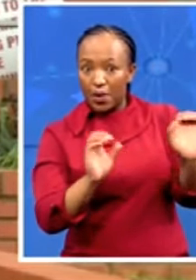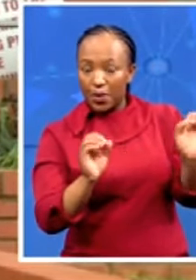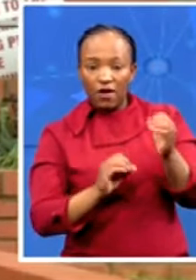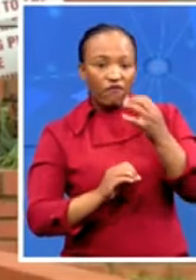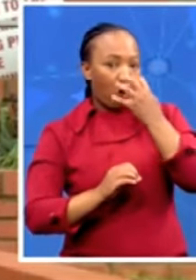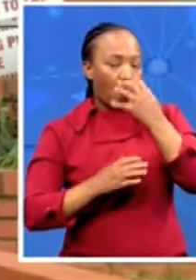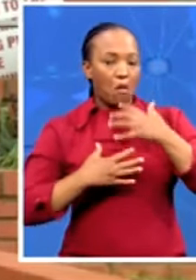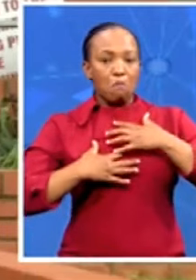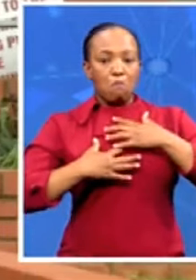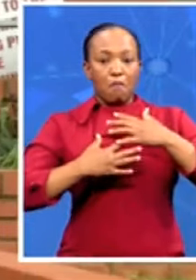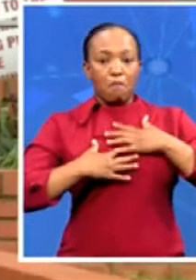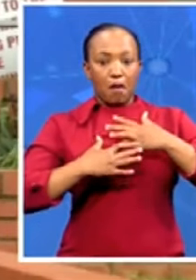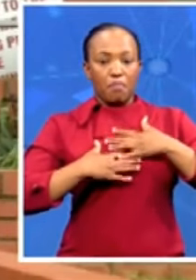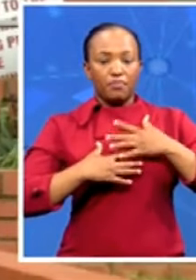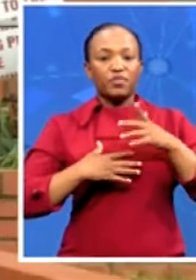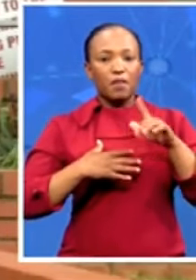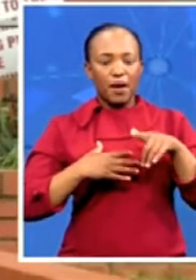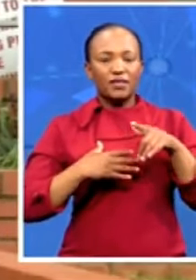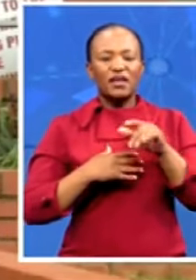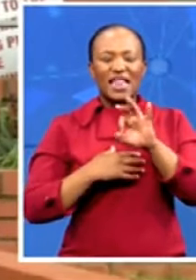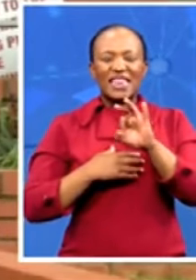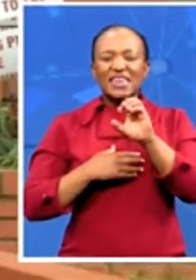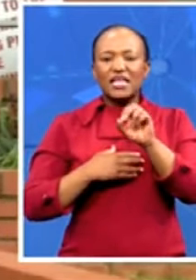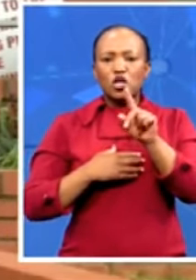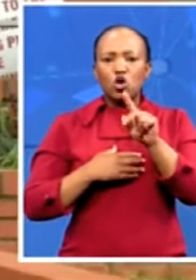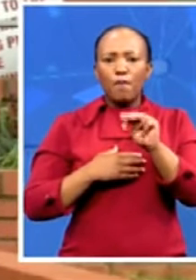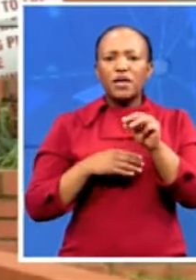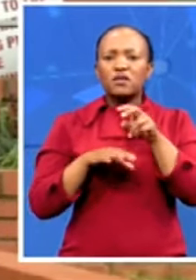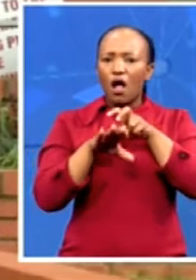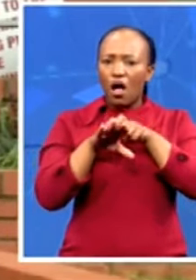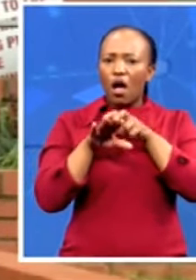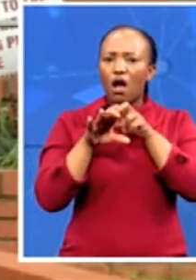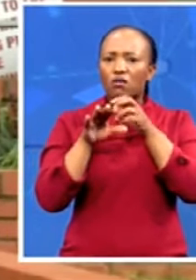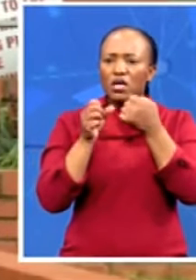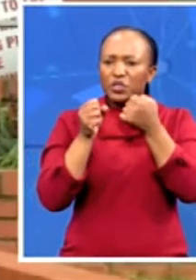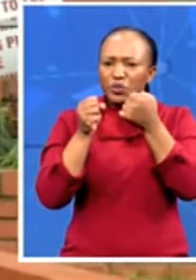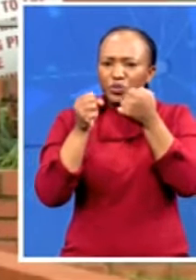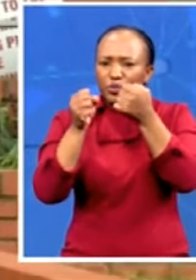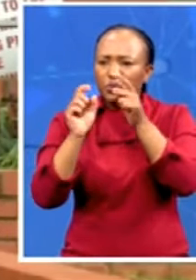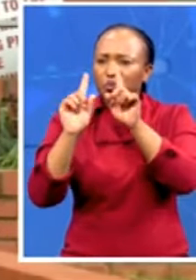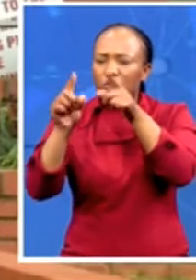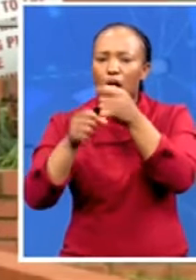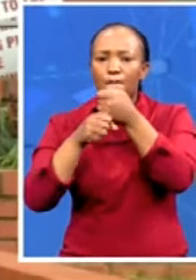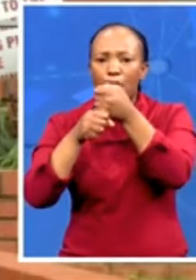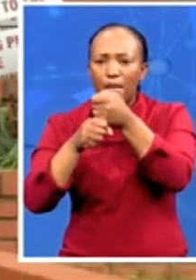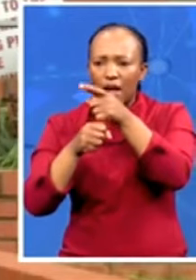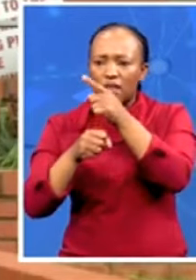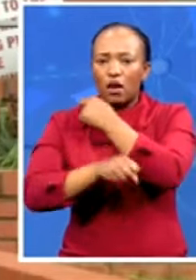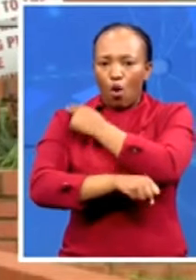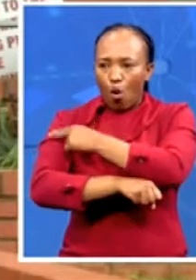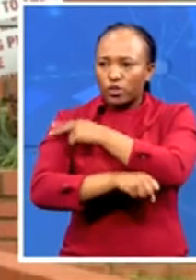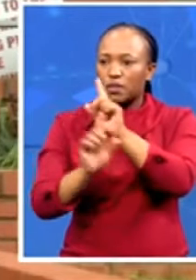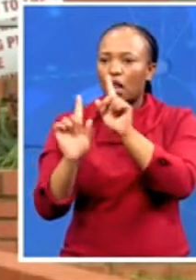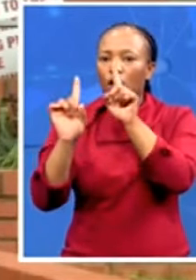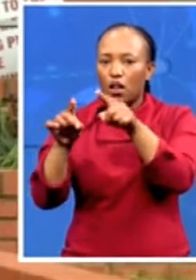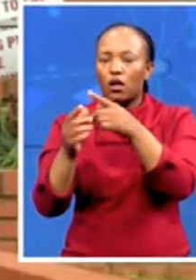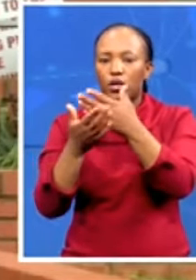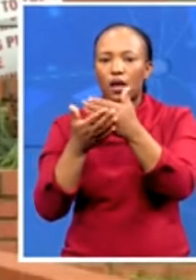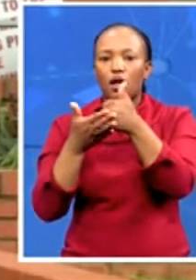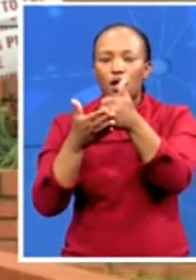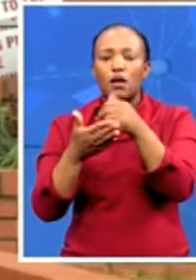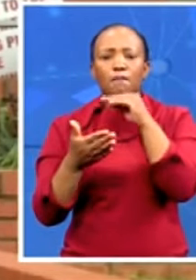30 kilometers towards Mpumalanga, where you then will get another hospital to be assisted. That could also delay the helping